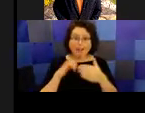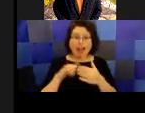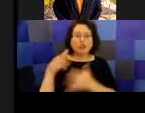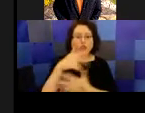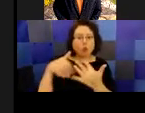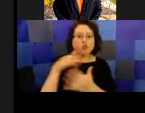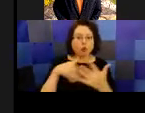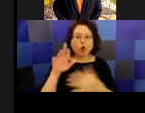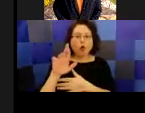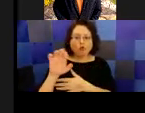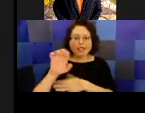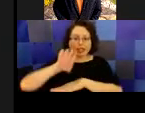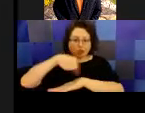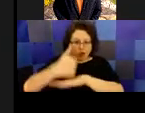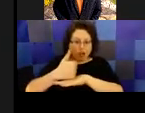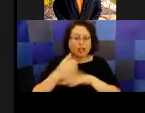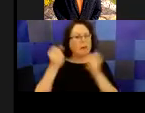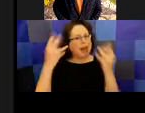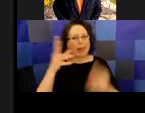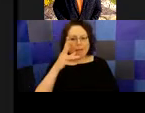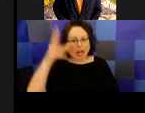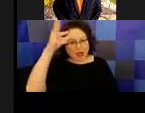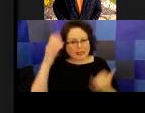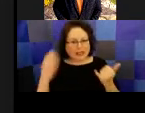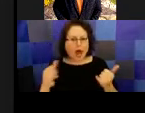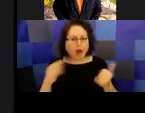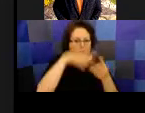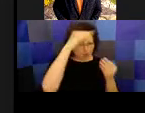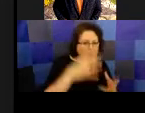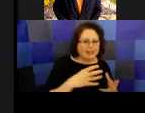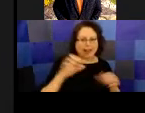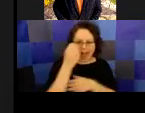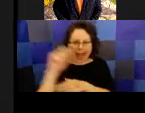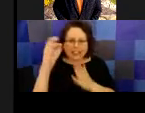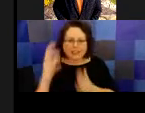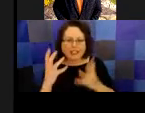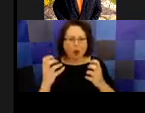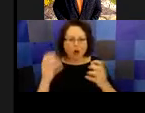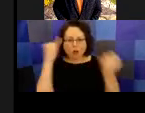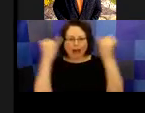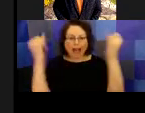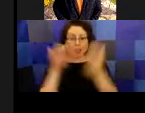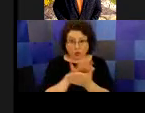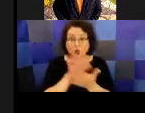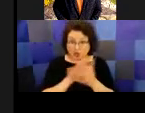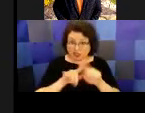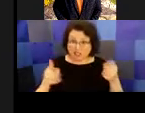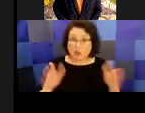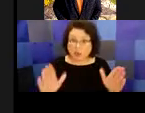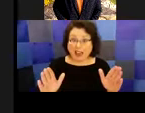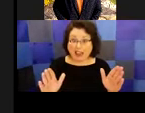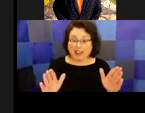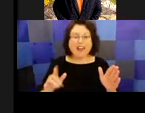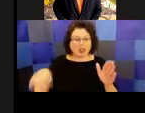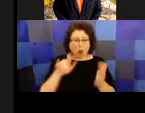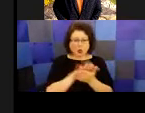reconstruction. Today, as many parents, students, and activists strive to reimagine schools that have long stood as sites of